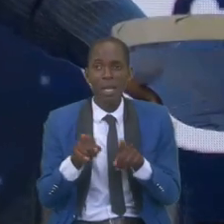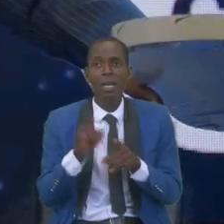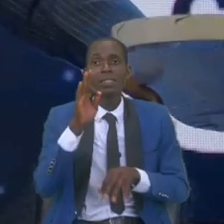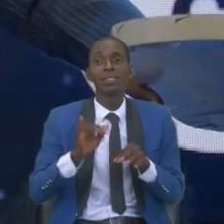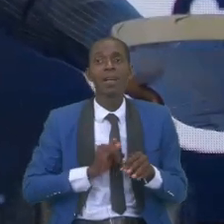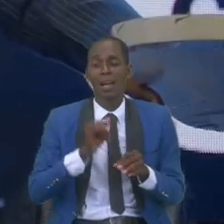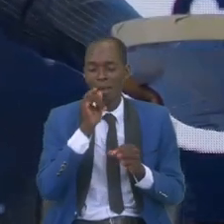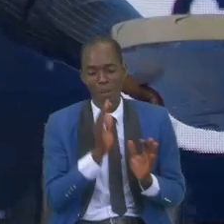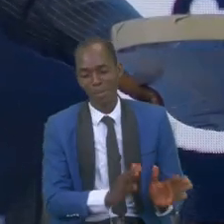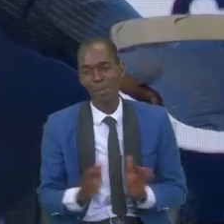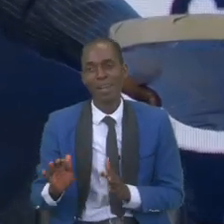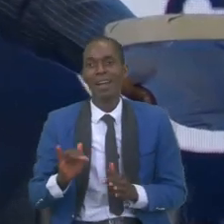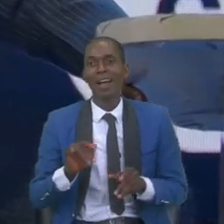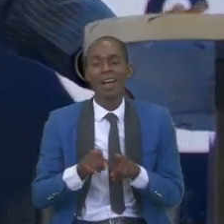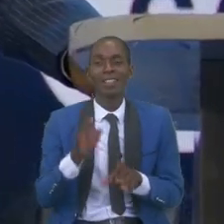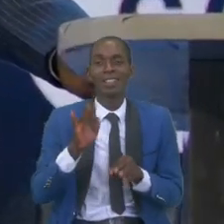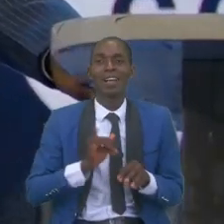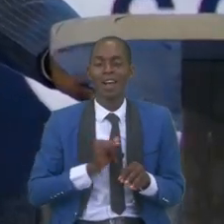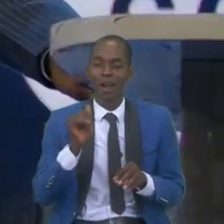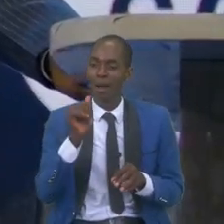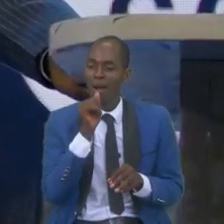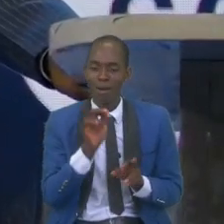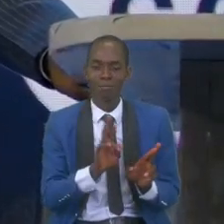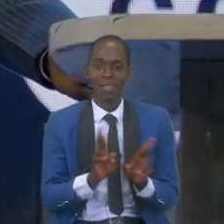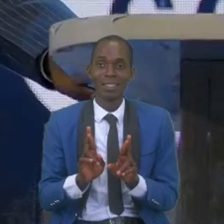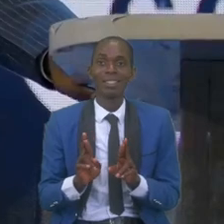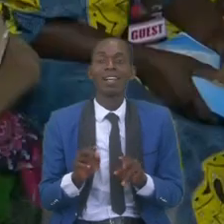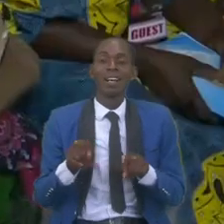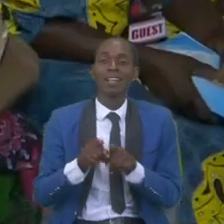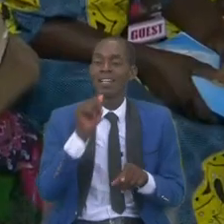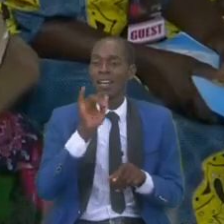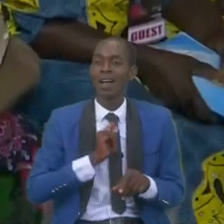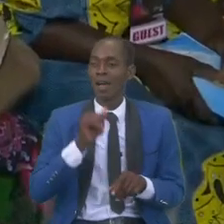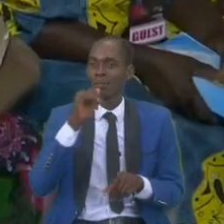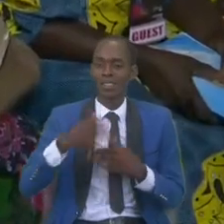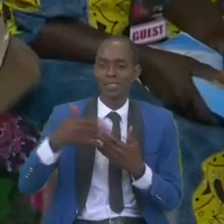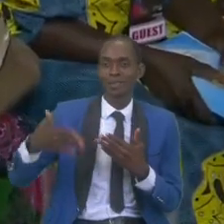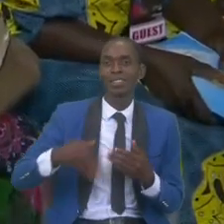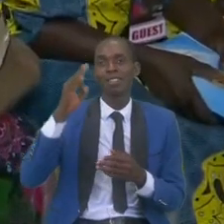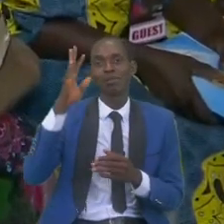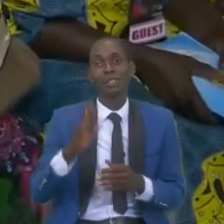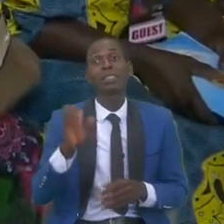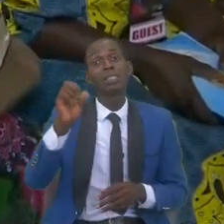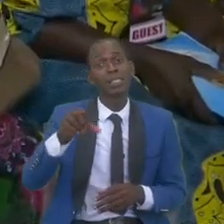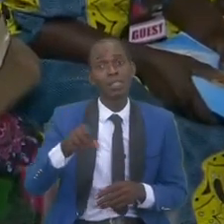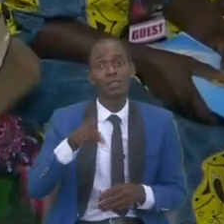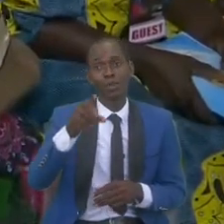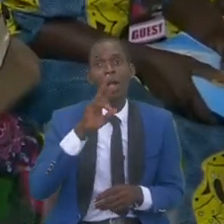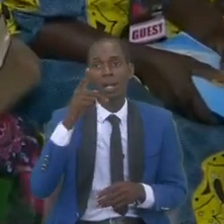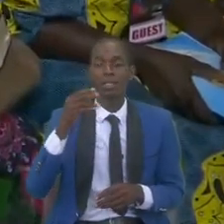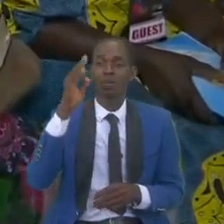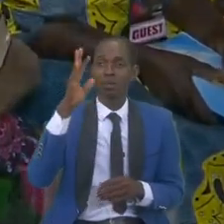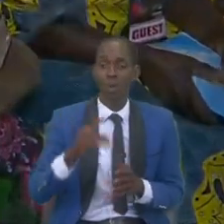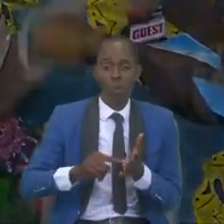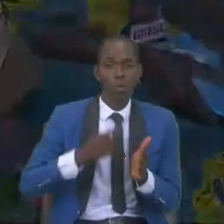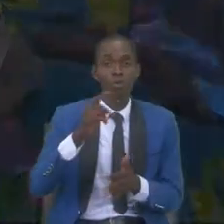as if I was the evangelist. Yes, I am the evangelist. Once you are there, and once